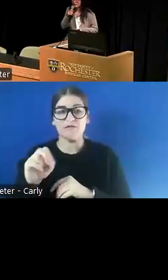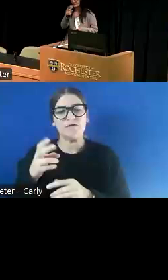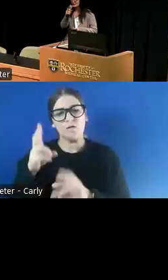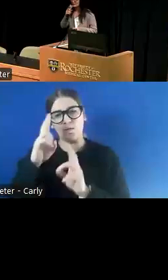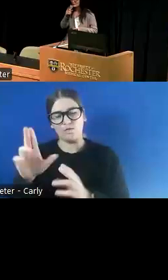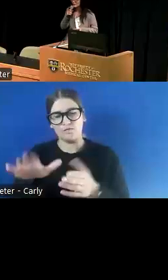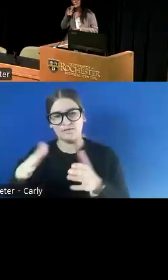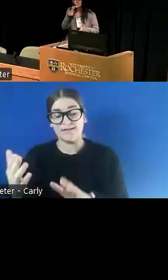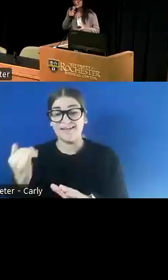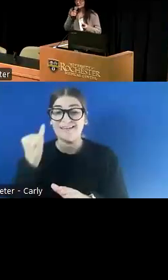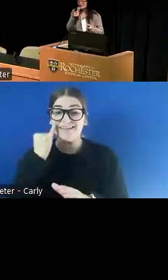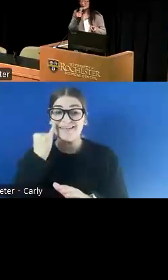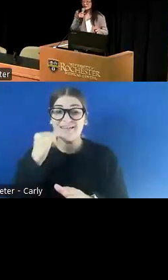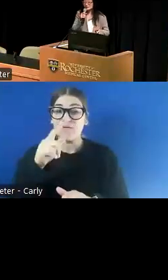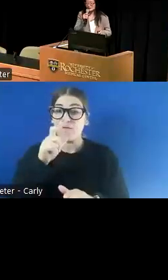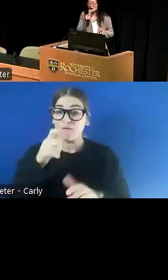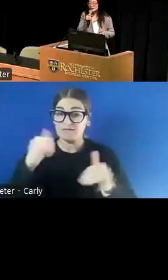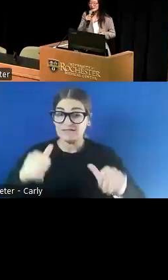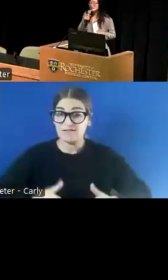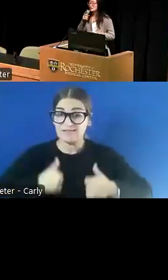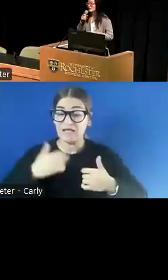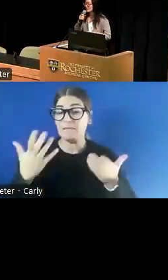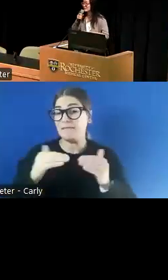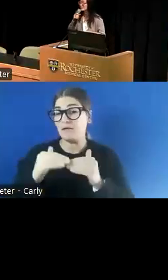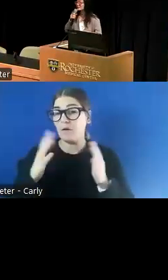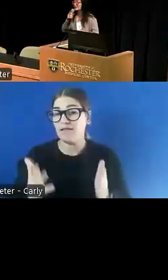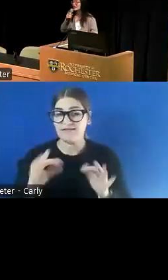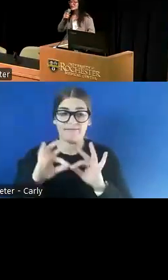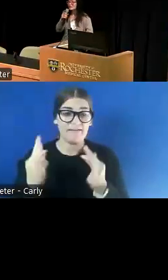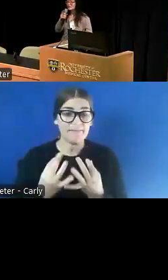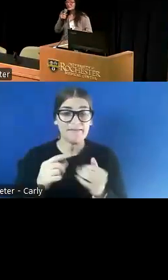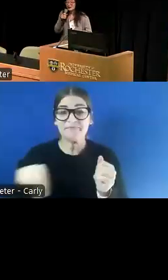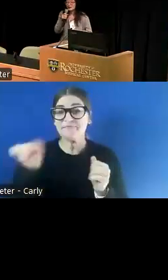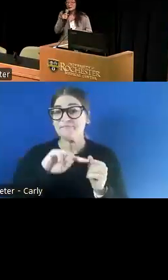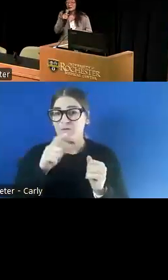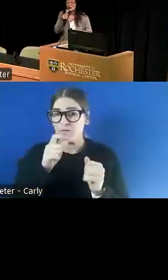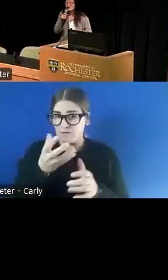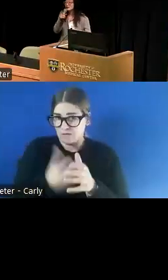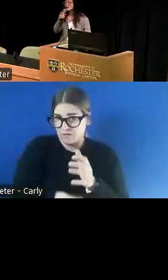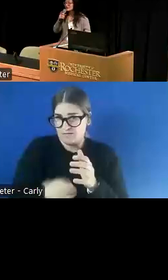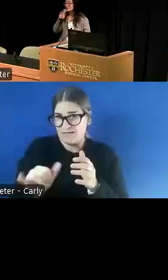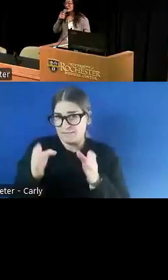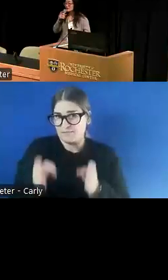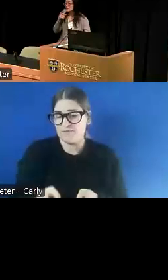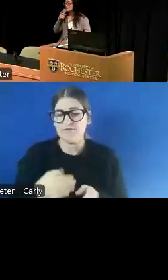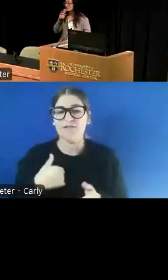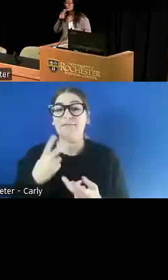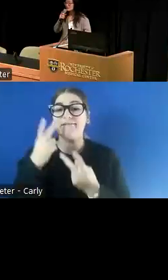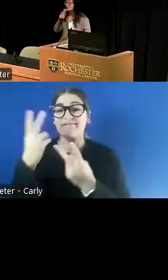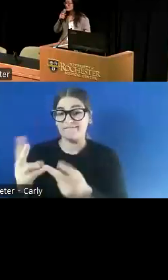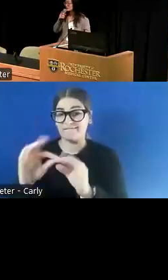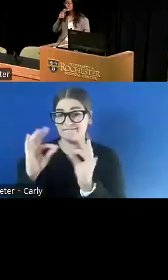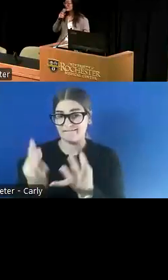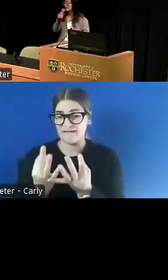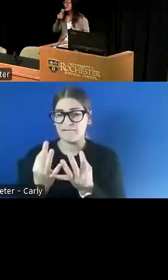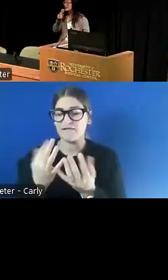lost survivors, whether it is the military colleagues or family members. Some of them had gone to visit the family members who've